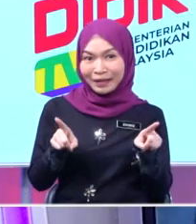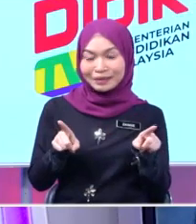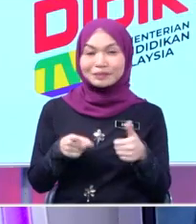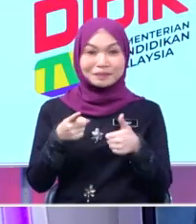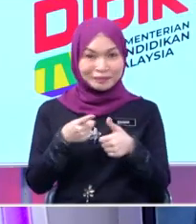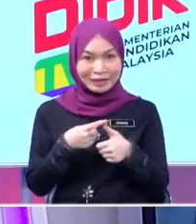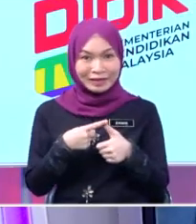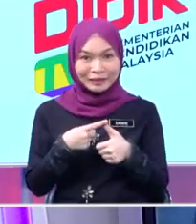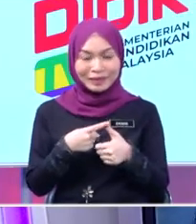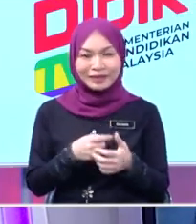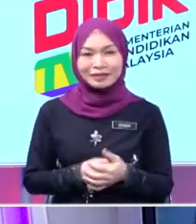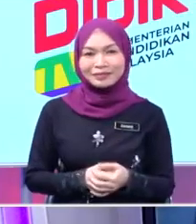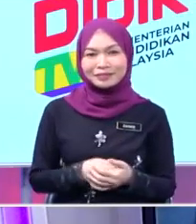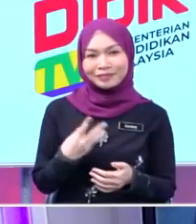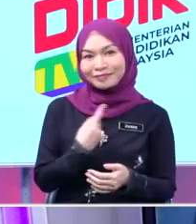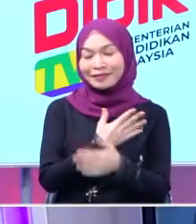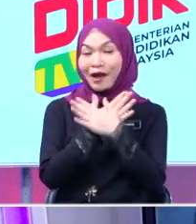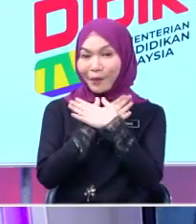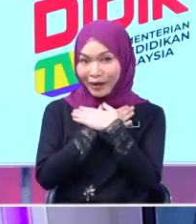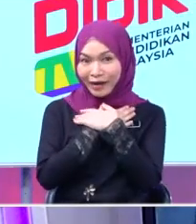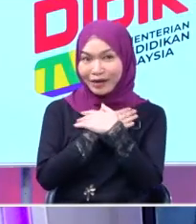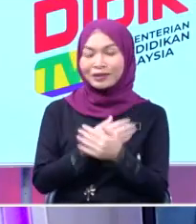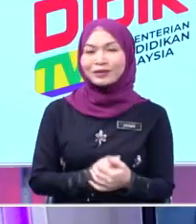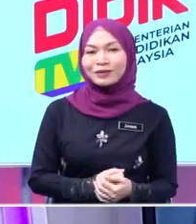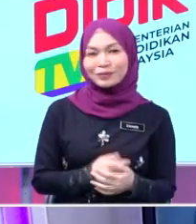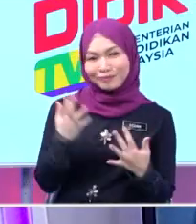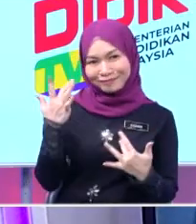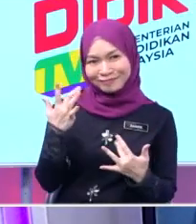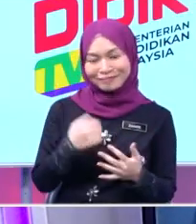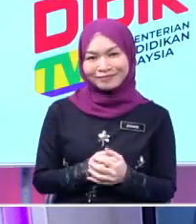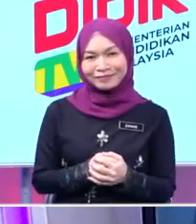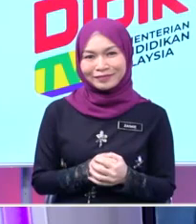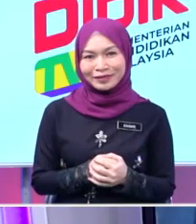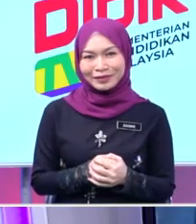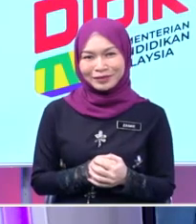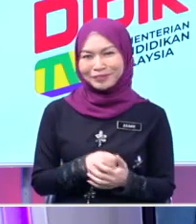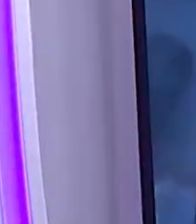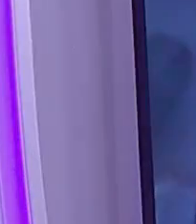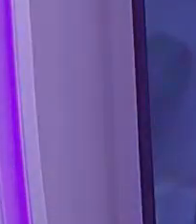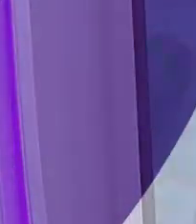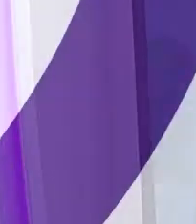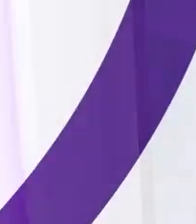short break, so don't go anywhere. We'll be right back here on Menengah Atas, DidikTV KPM. See you after this.